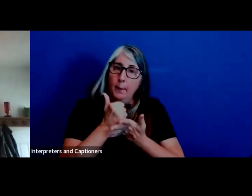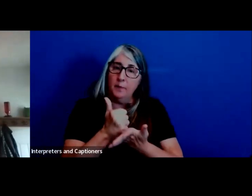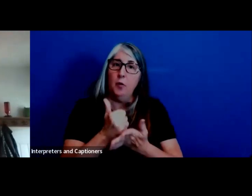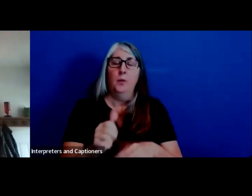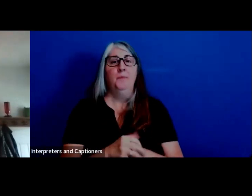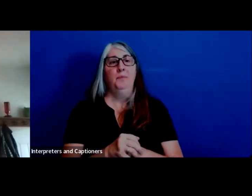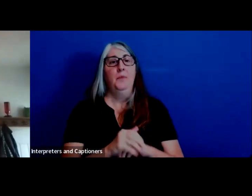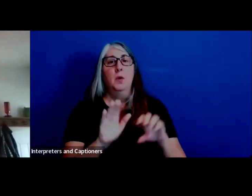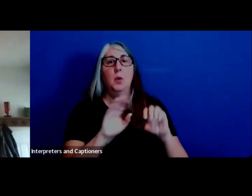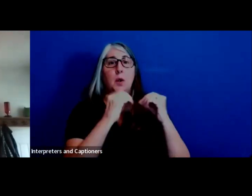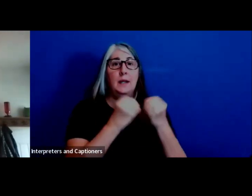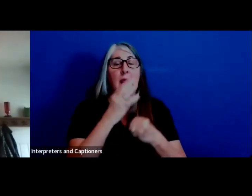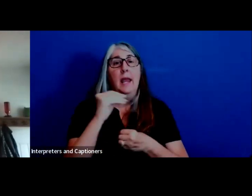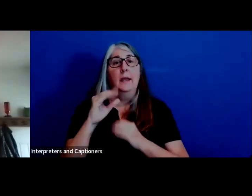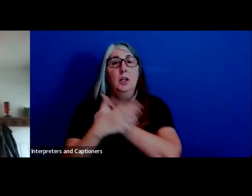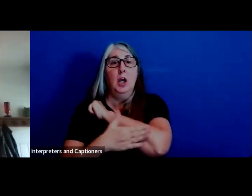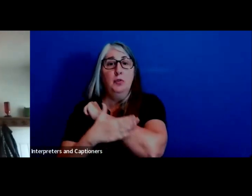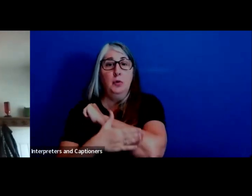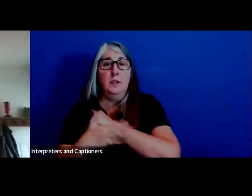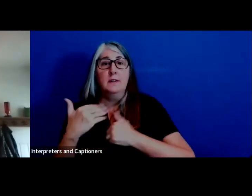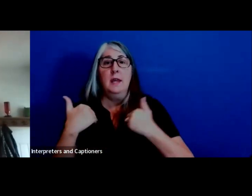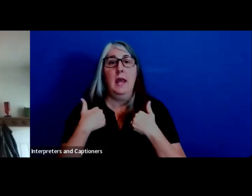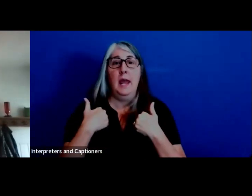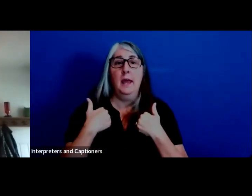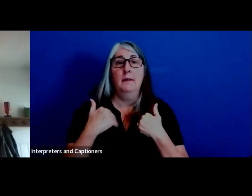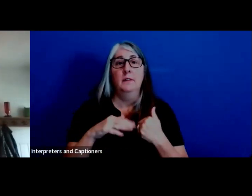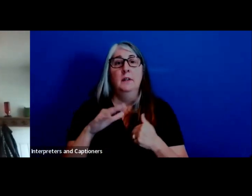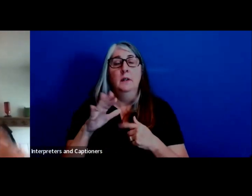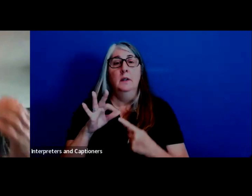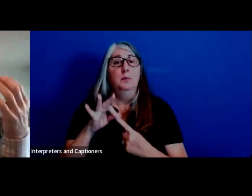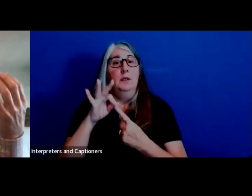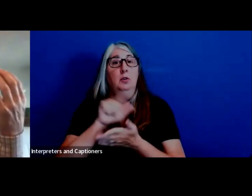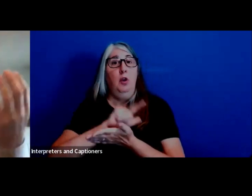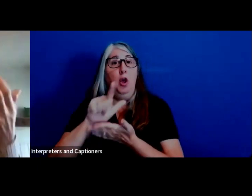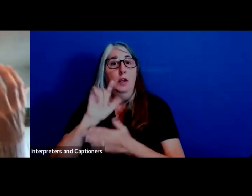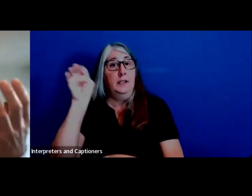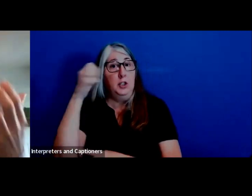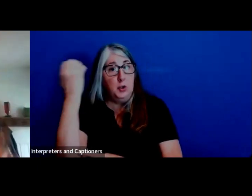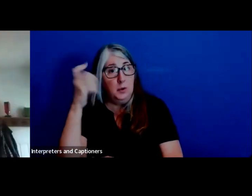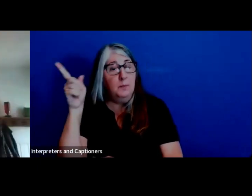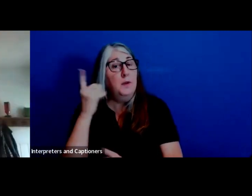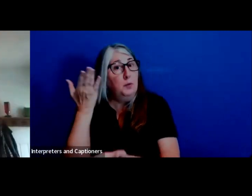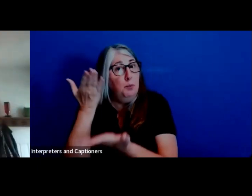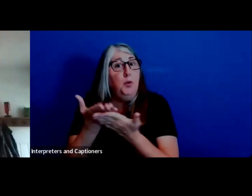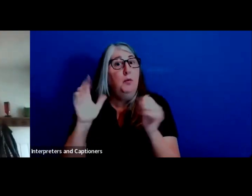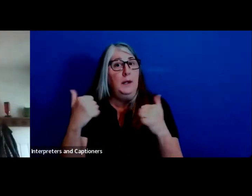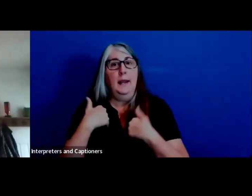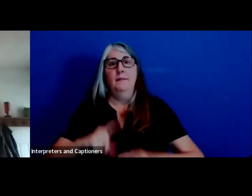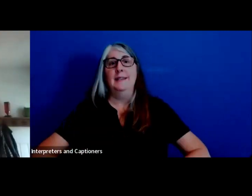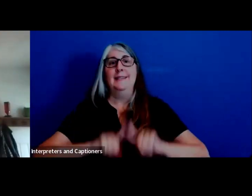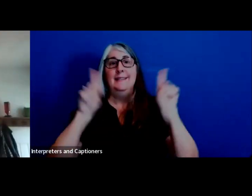Organizations, countries that practice open dialogue in Europe, there's proof that we can have an entirely different